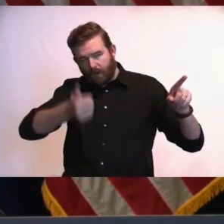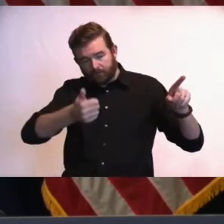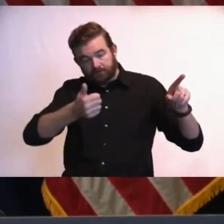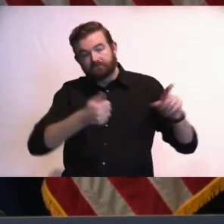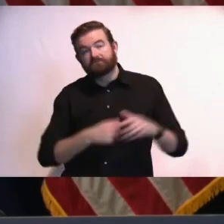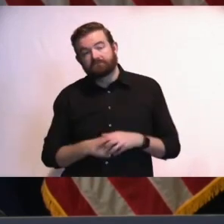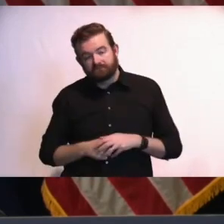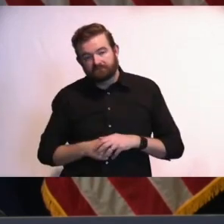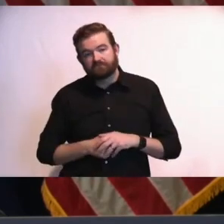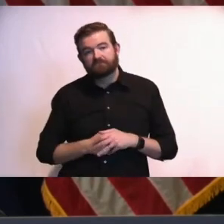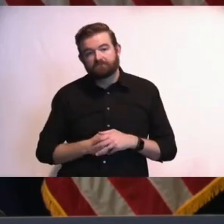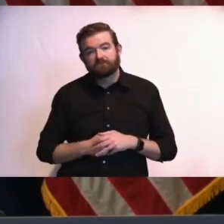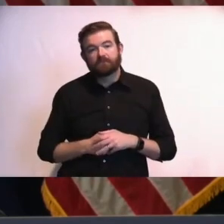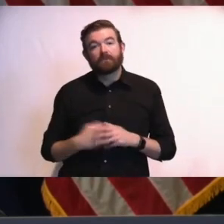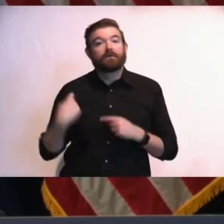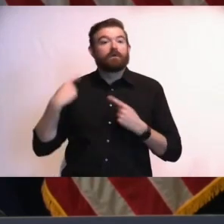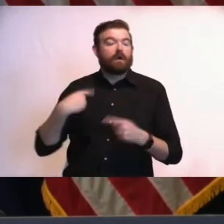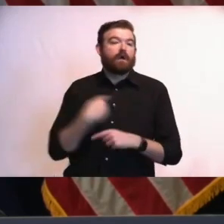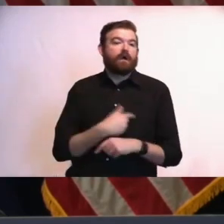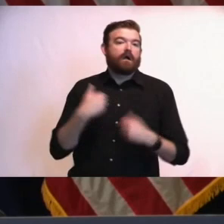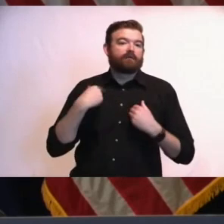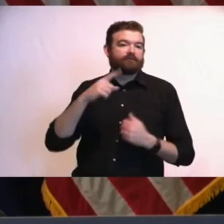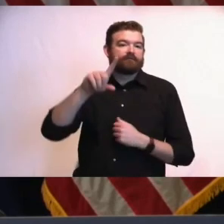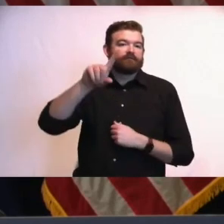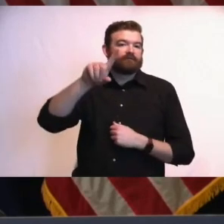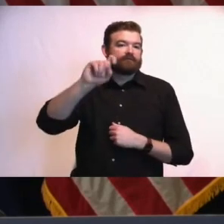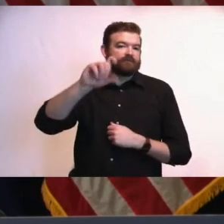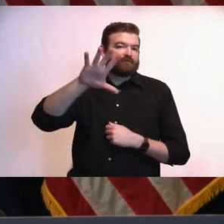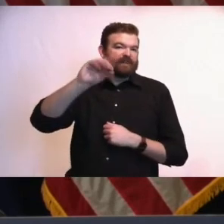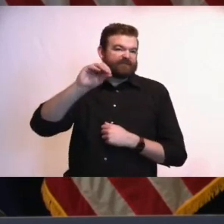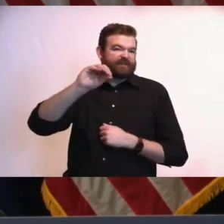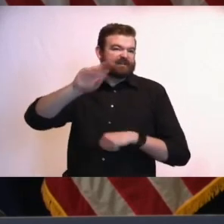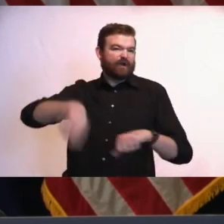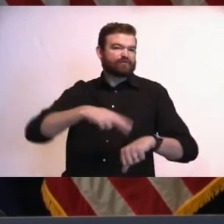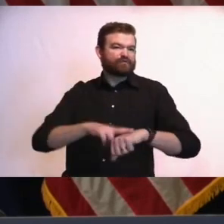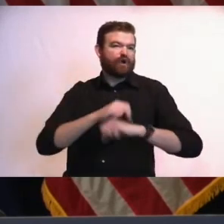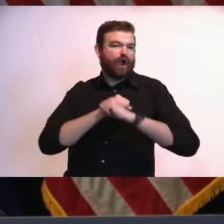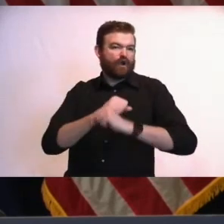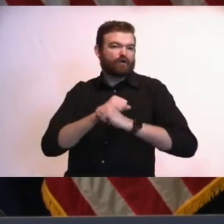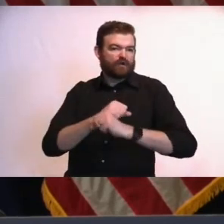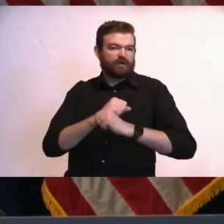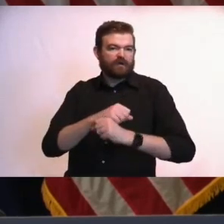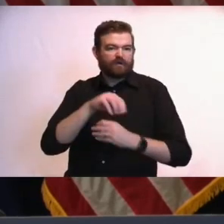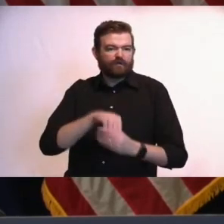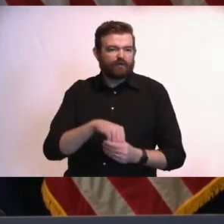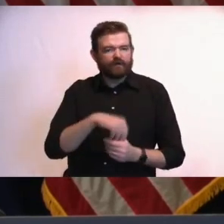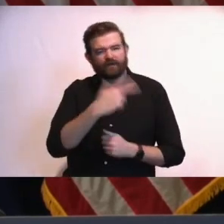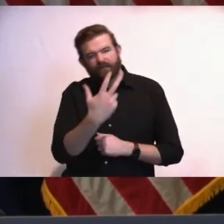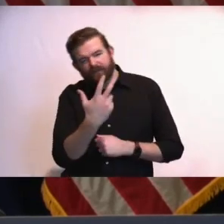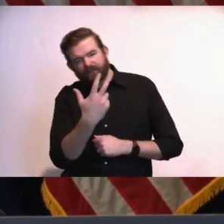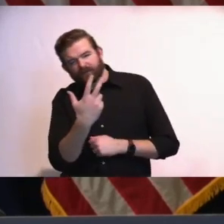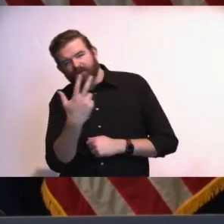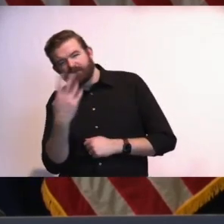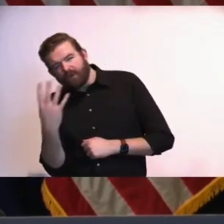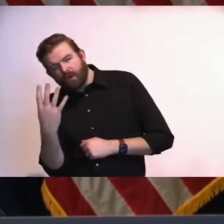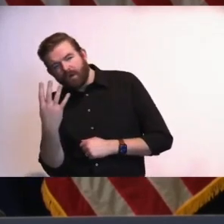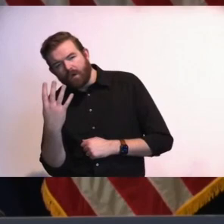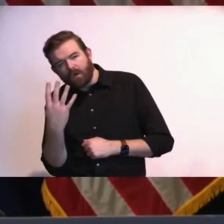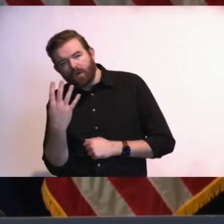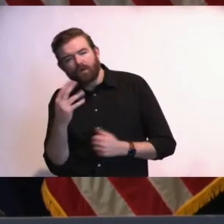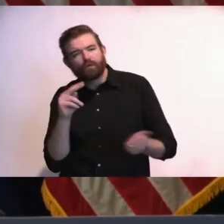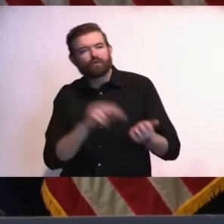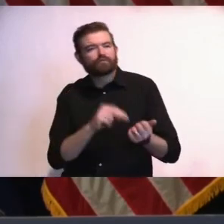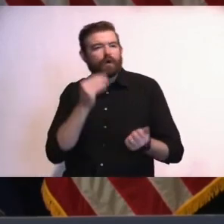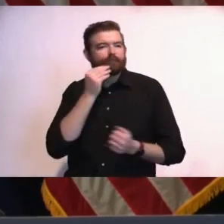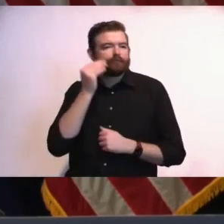have 150 National Guard out in, I think, 13 or 14 long-term care facilities. And in addition to